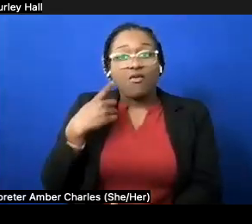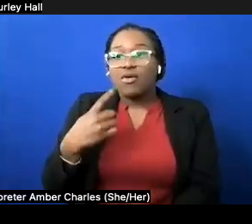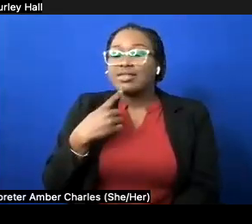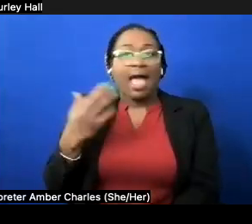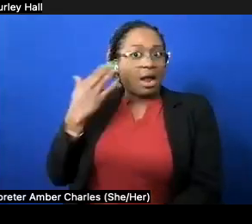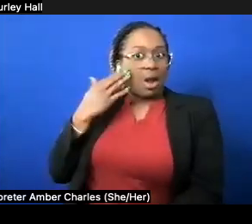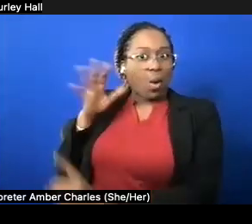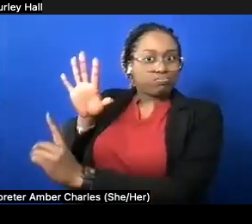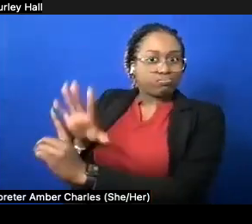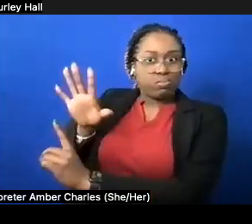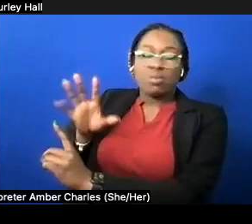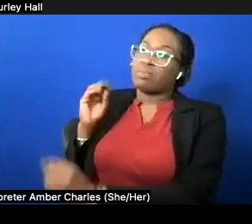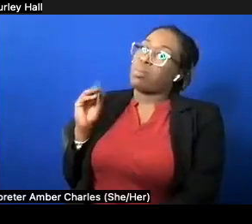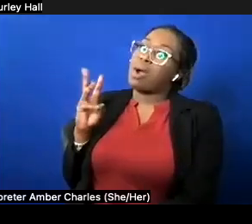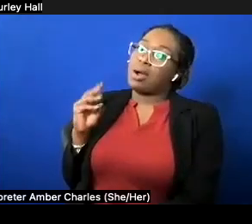them.